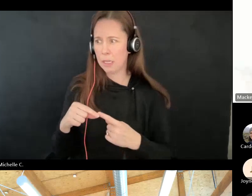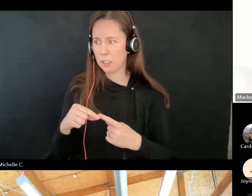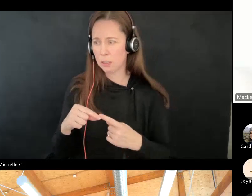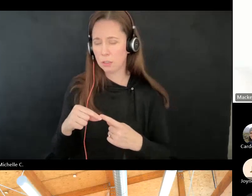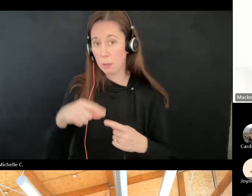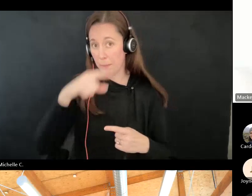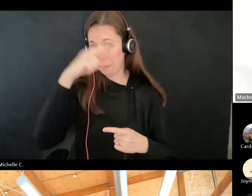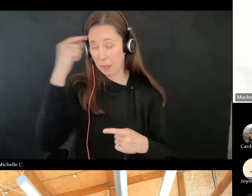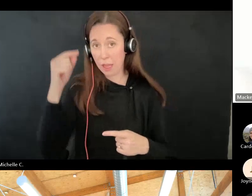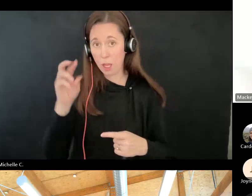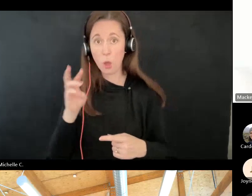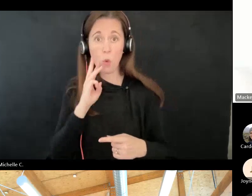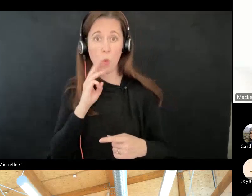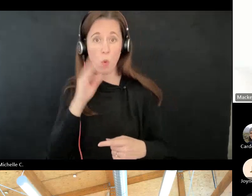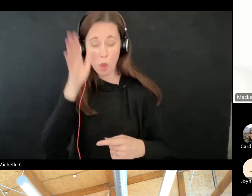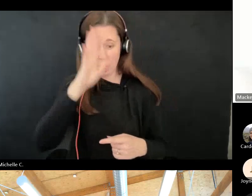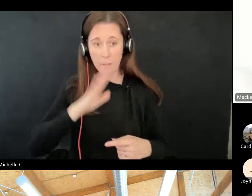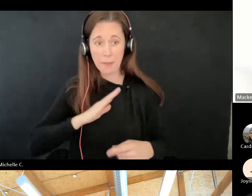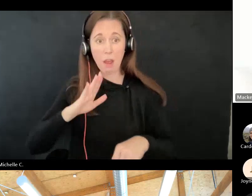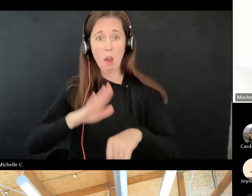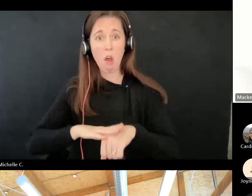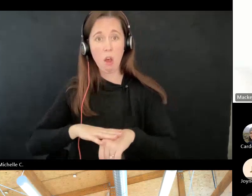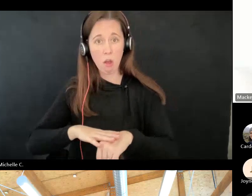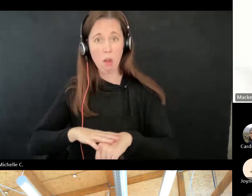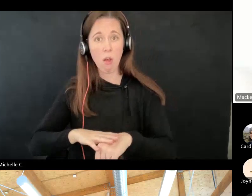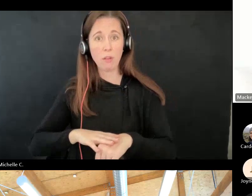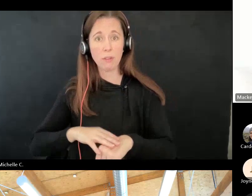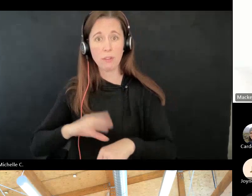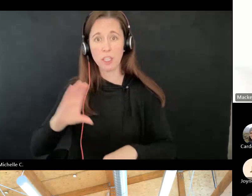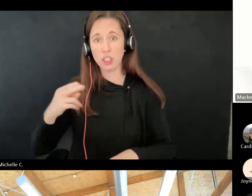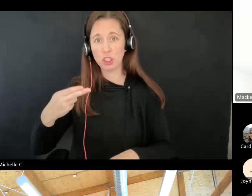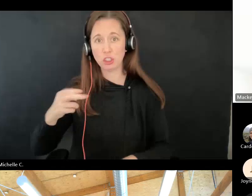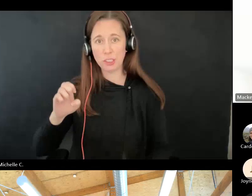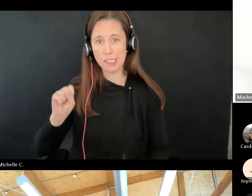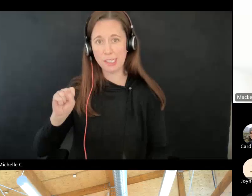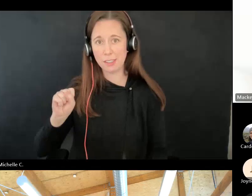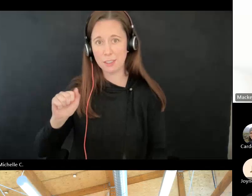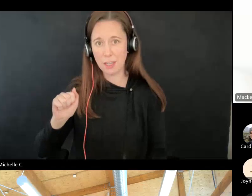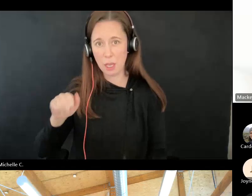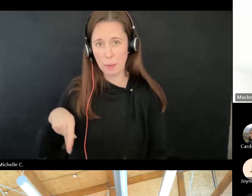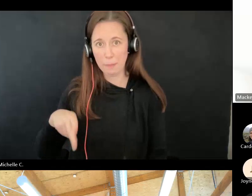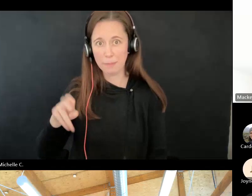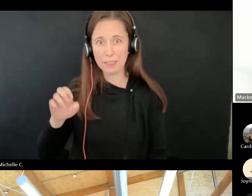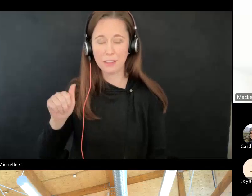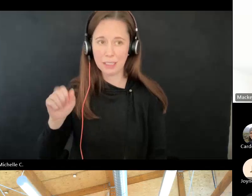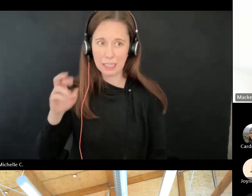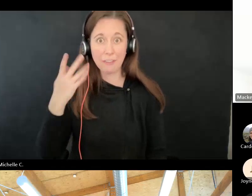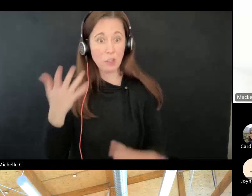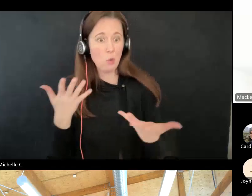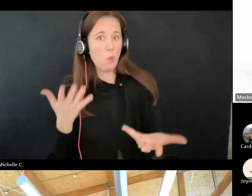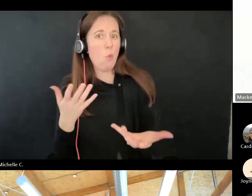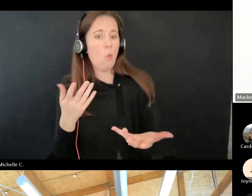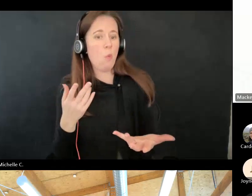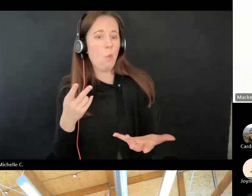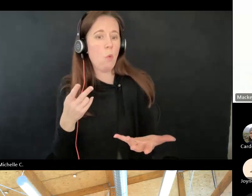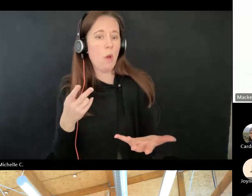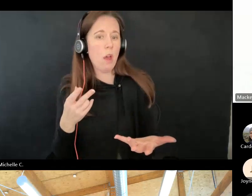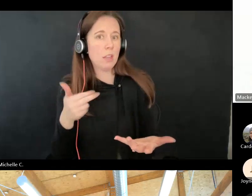Black watermen on the Chesapeake. So for other participants, those are some things that are very good starting points and more